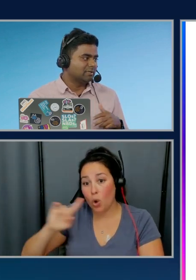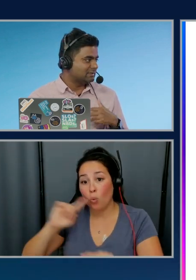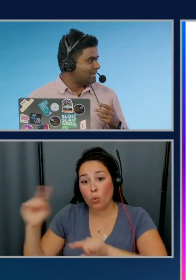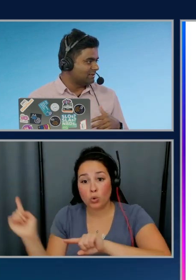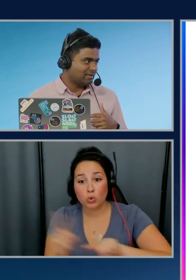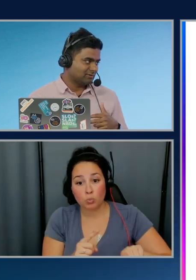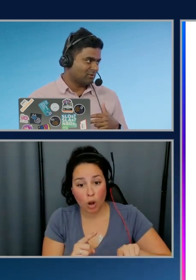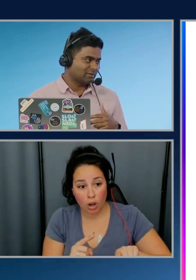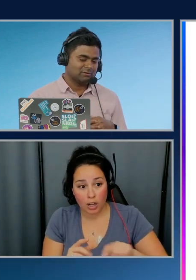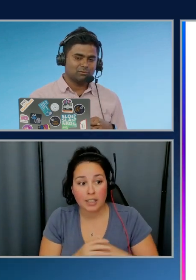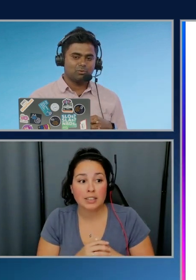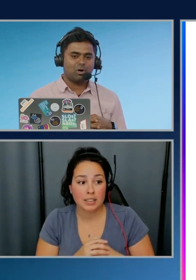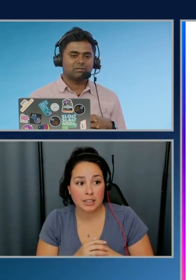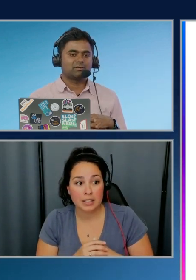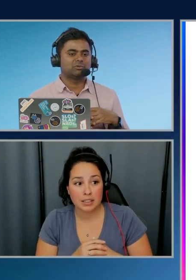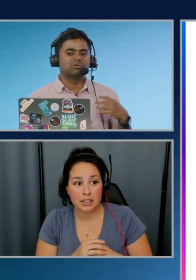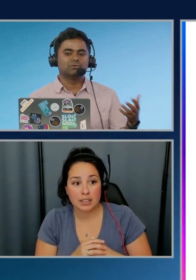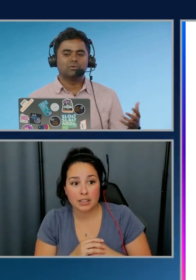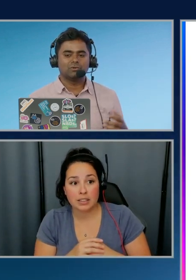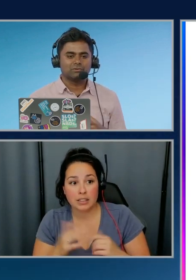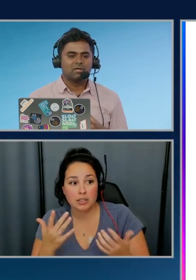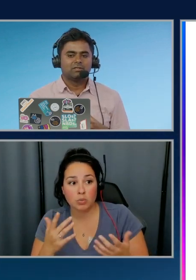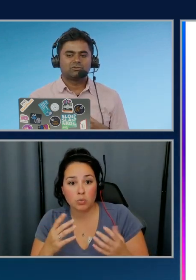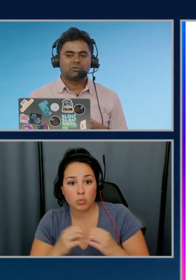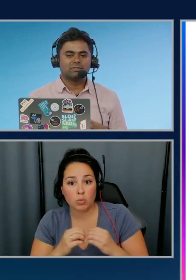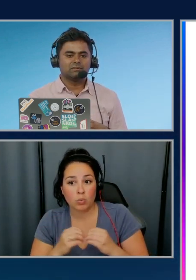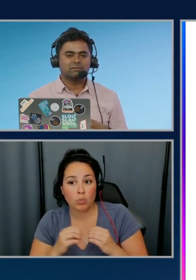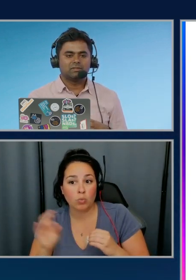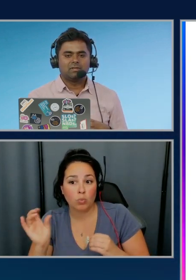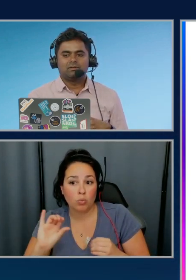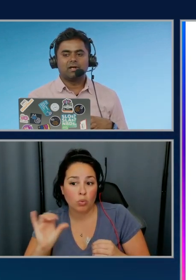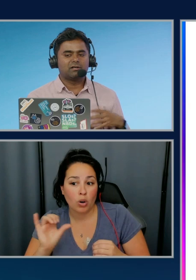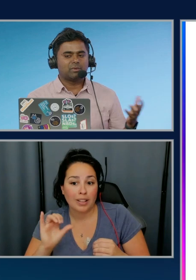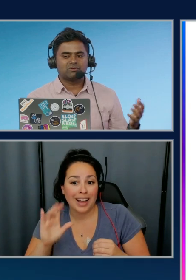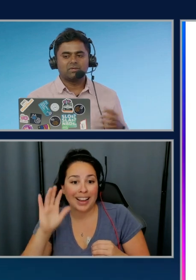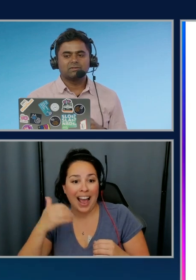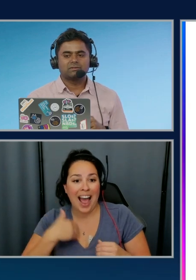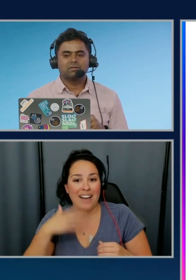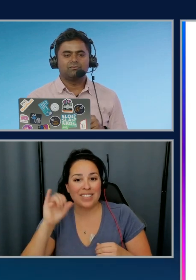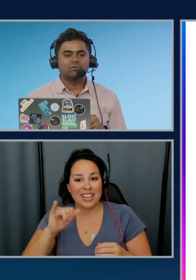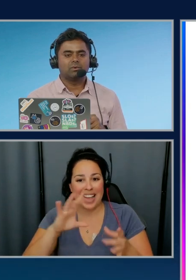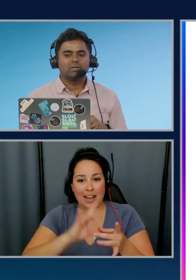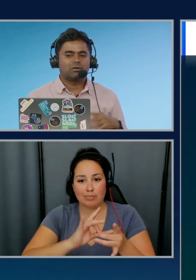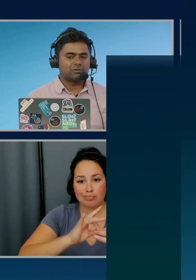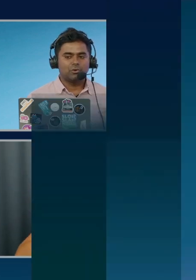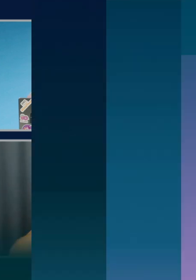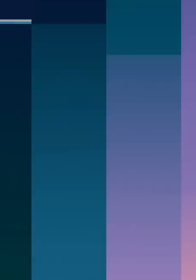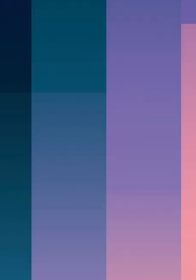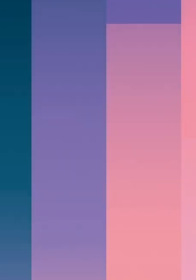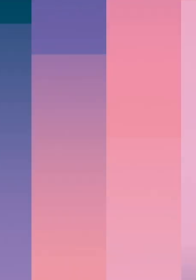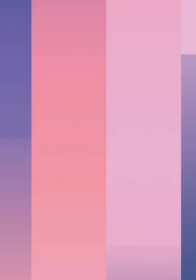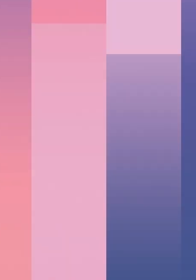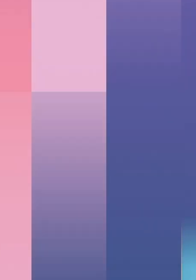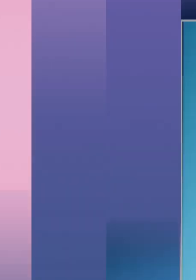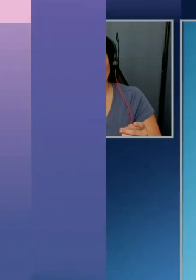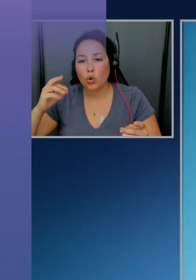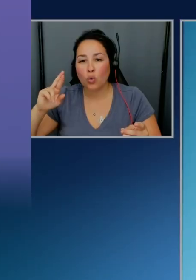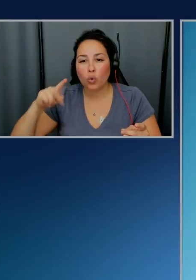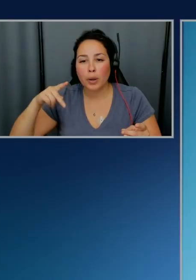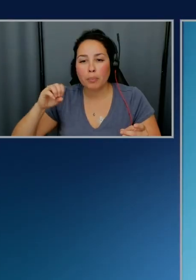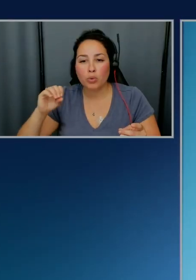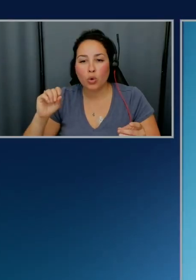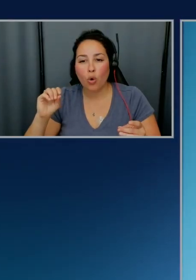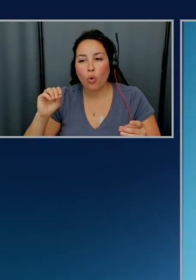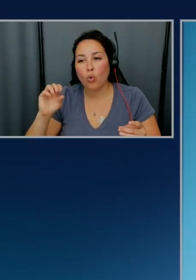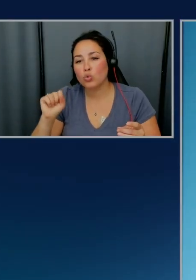back, desanitized, right? So you want to substitute those strings, the encrypted strings, if you will, or the tokens back to the real data so